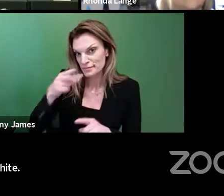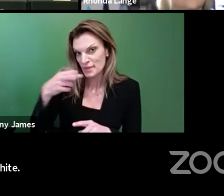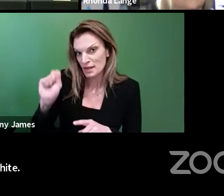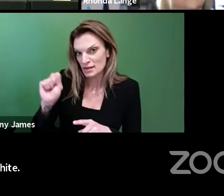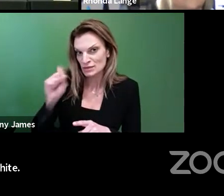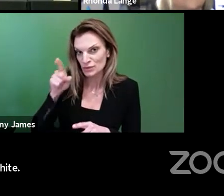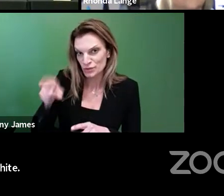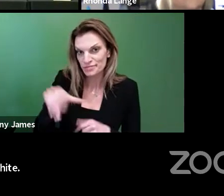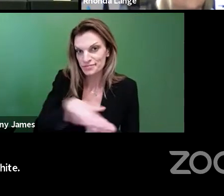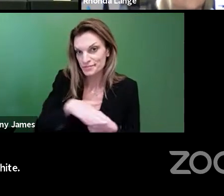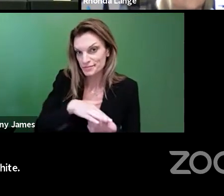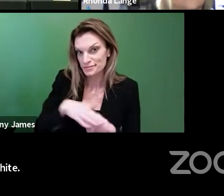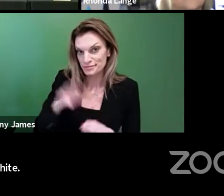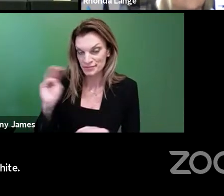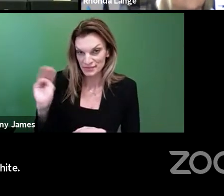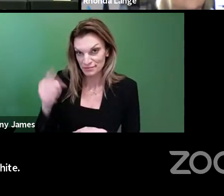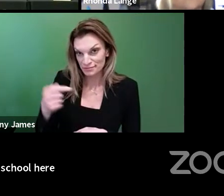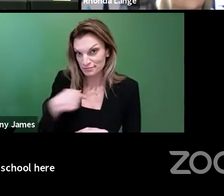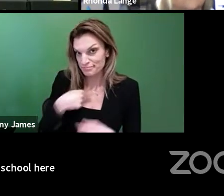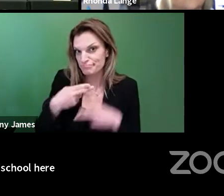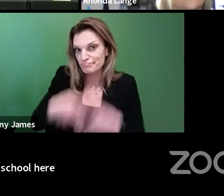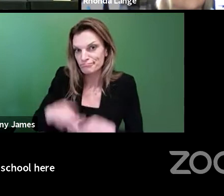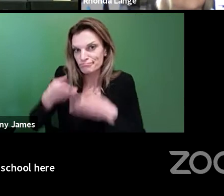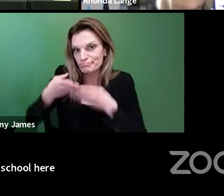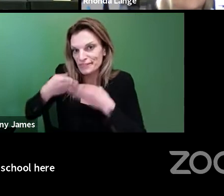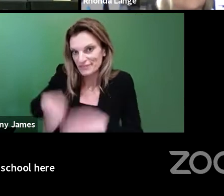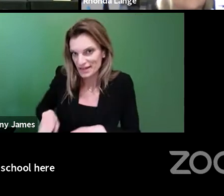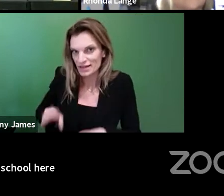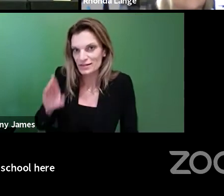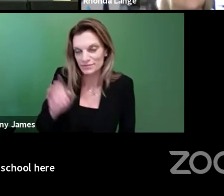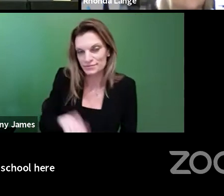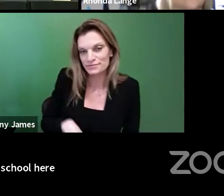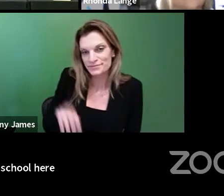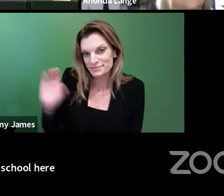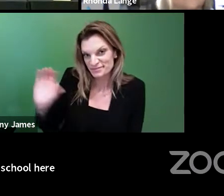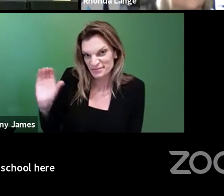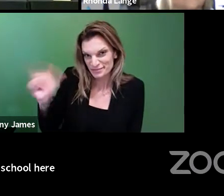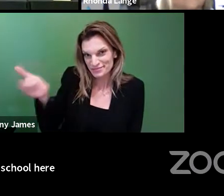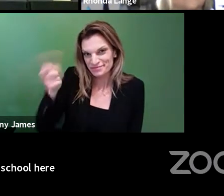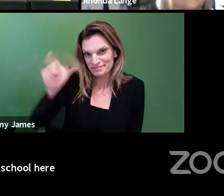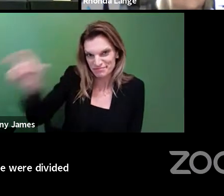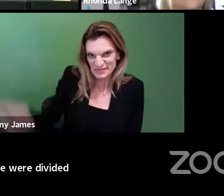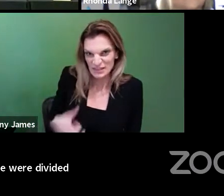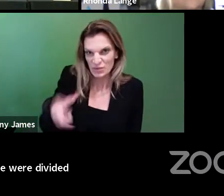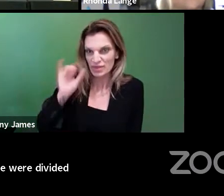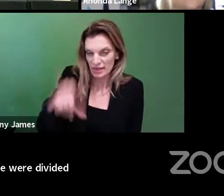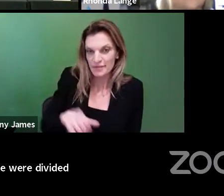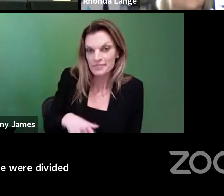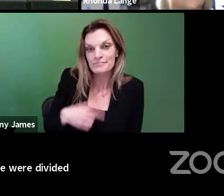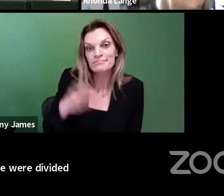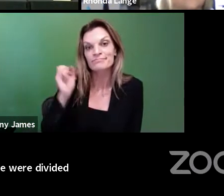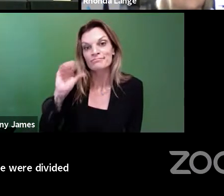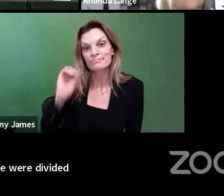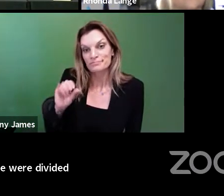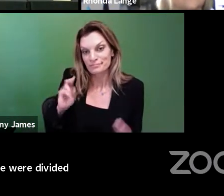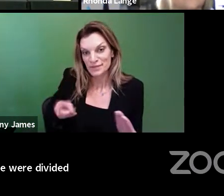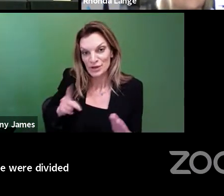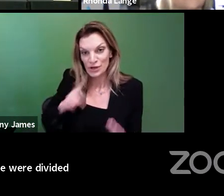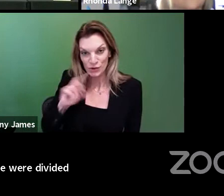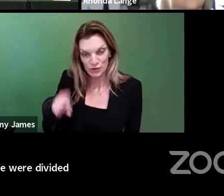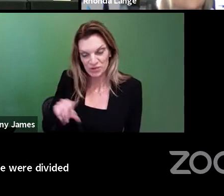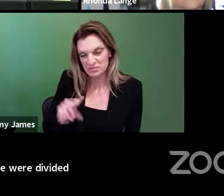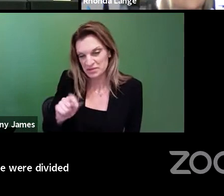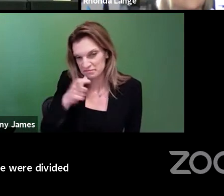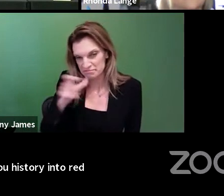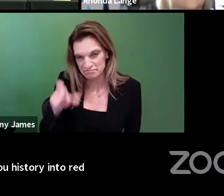in locally in Muskegon, and we were divided by Seaway Drive. And I can give you, you know, history into redlining and all that kind of